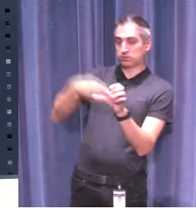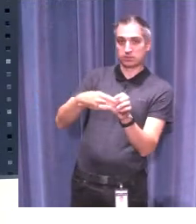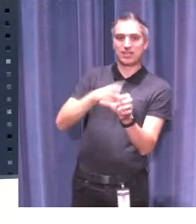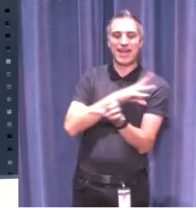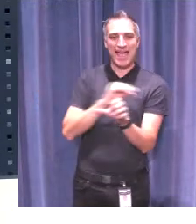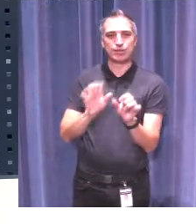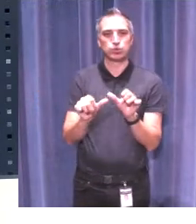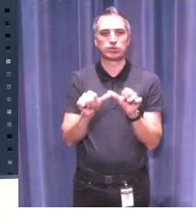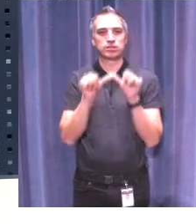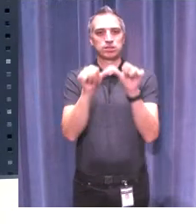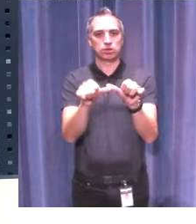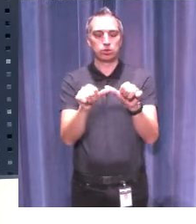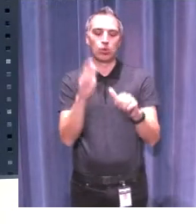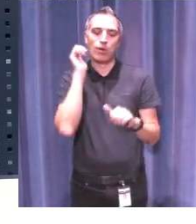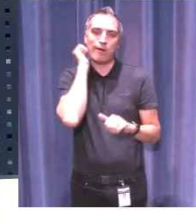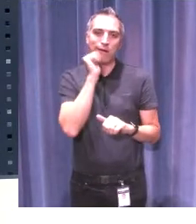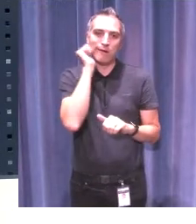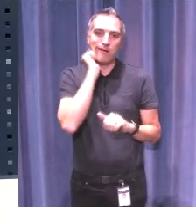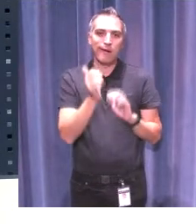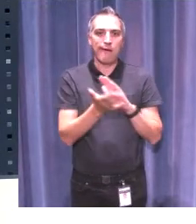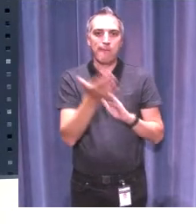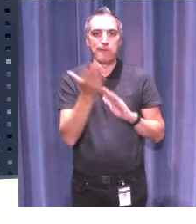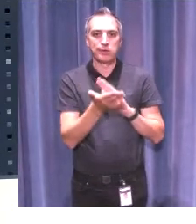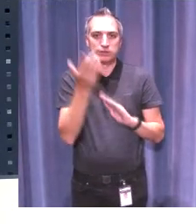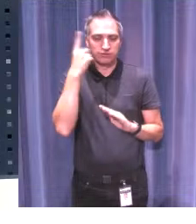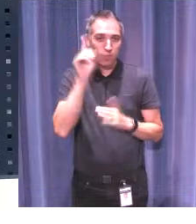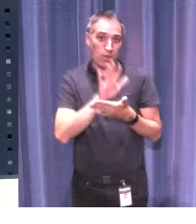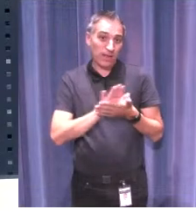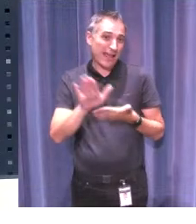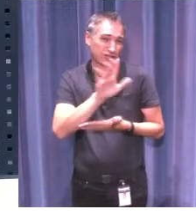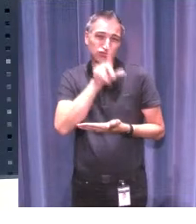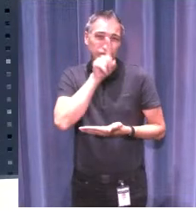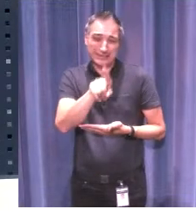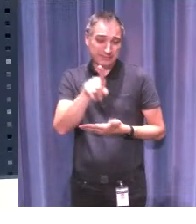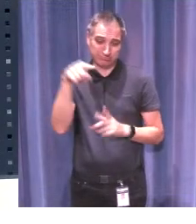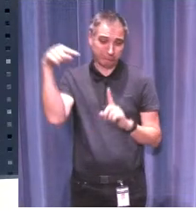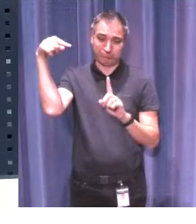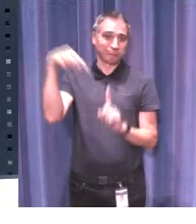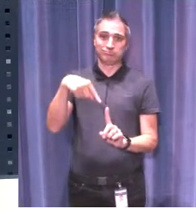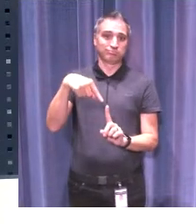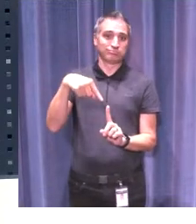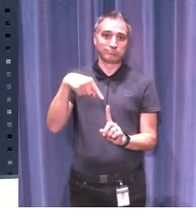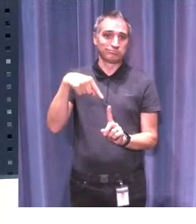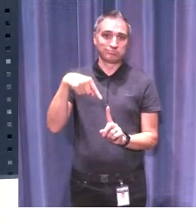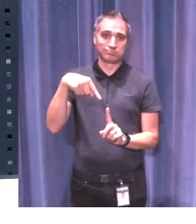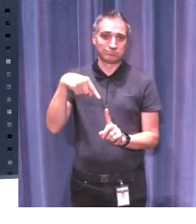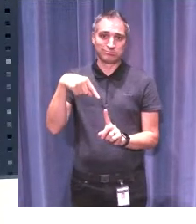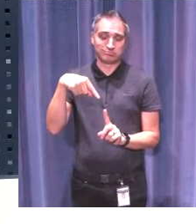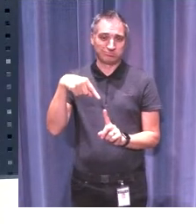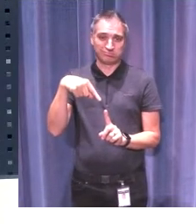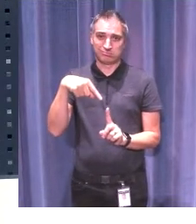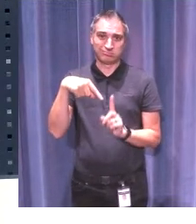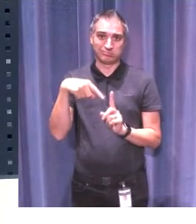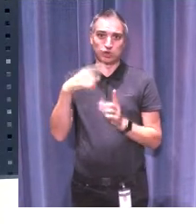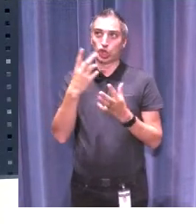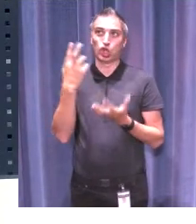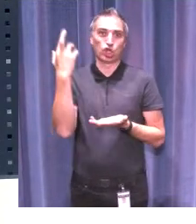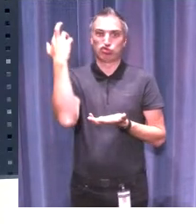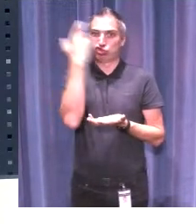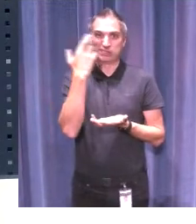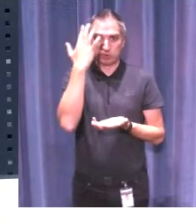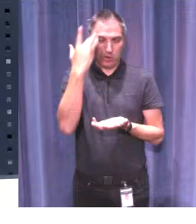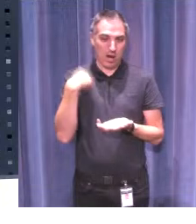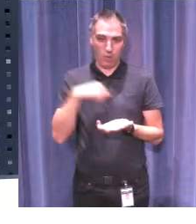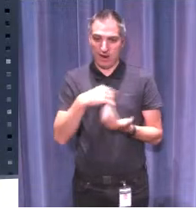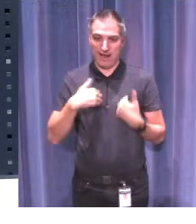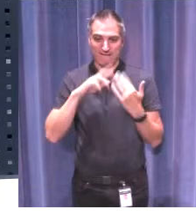day-to-day operations of the college. That really is the nuts and bolts of the role. We try